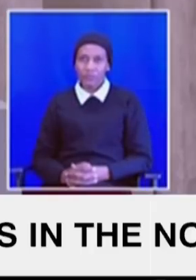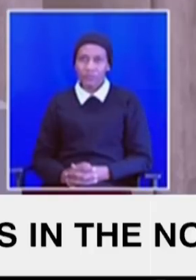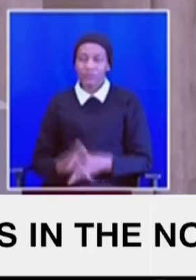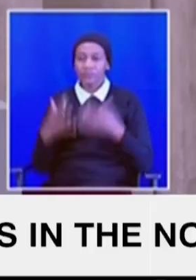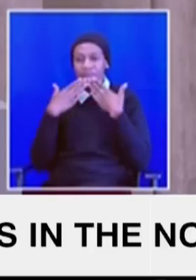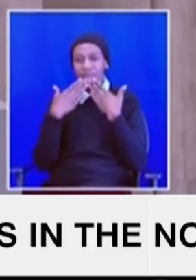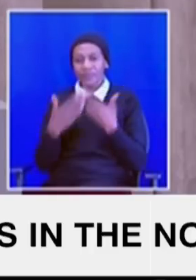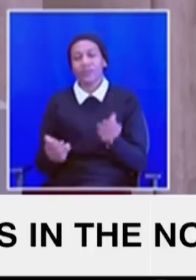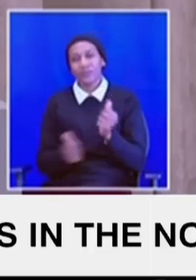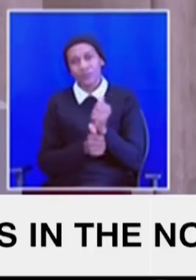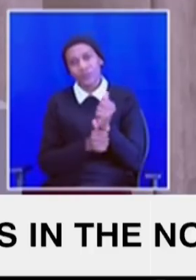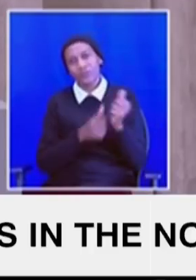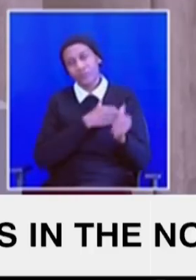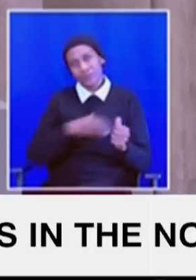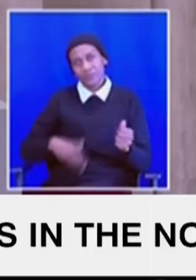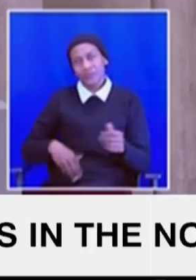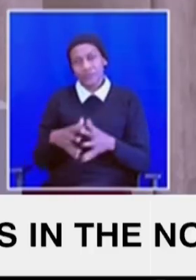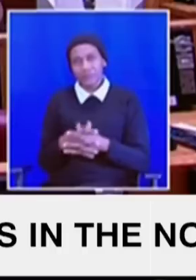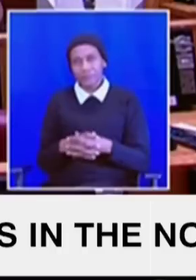Deputy President.